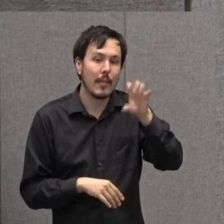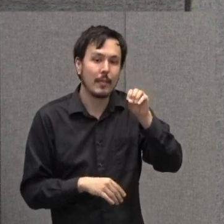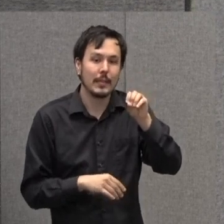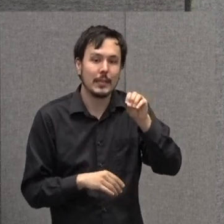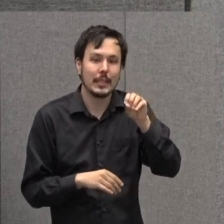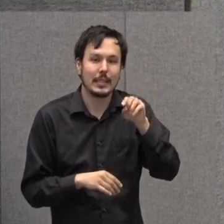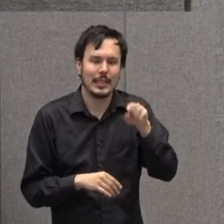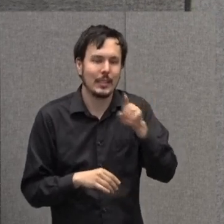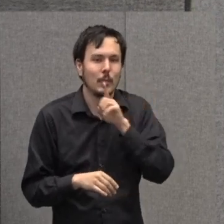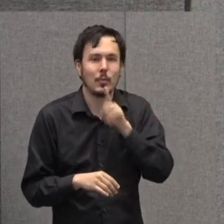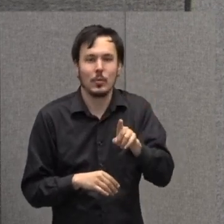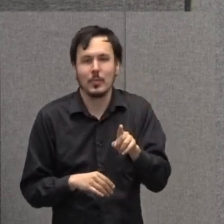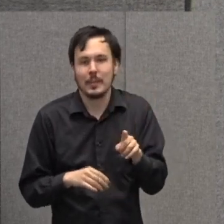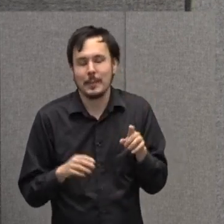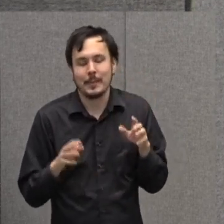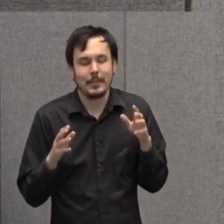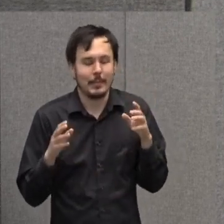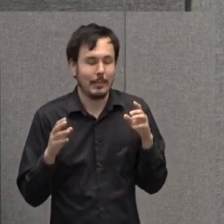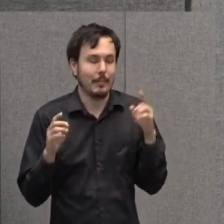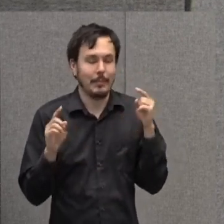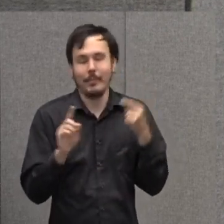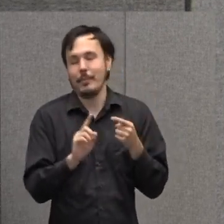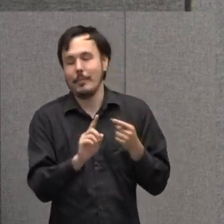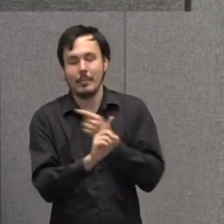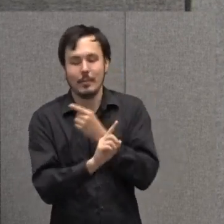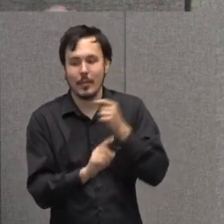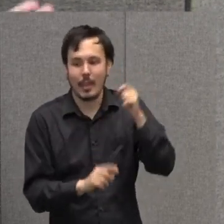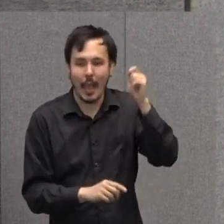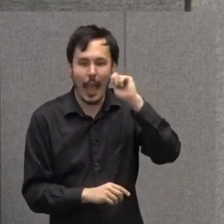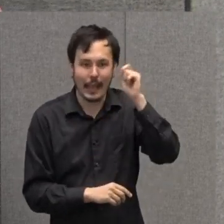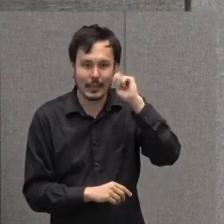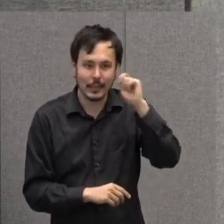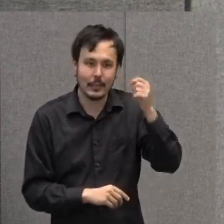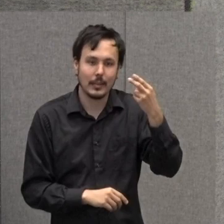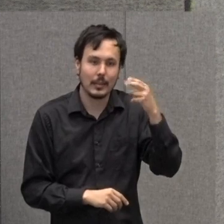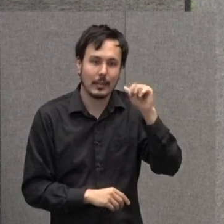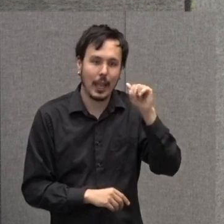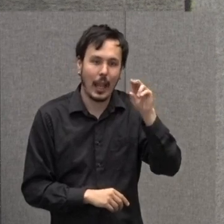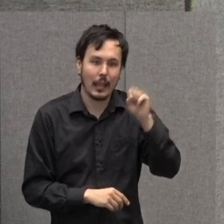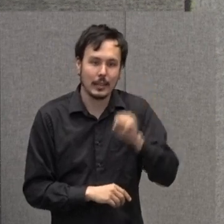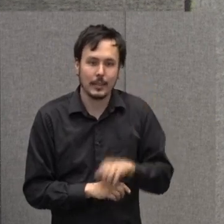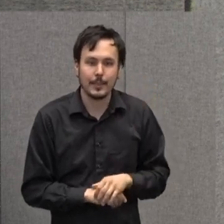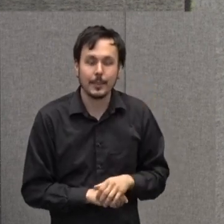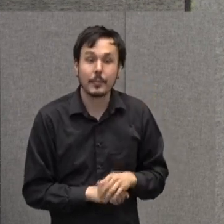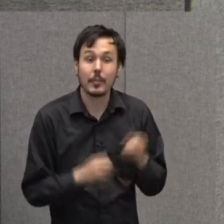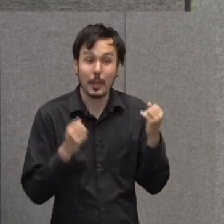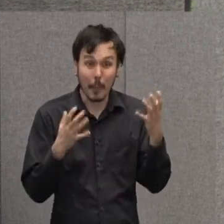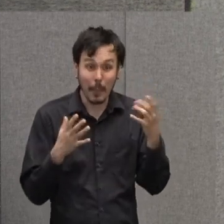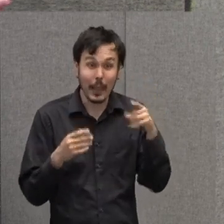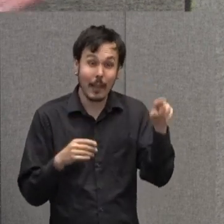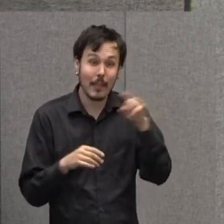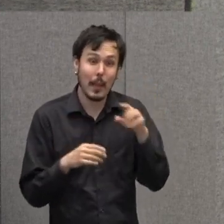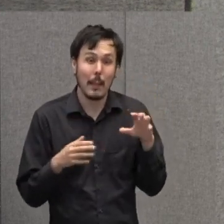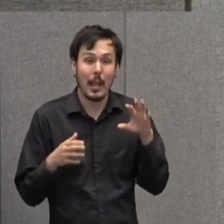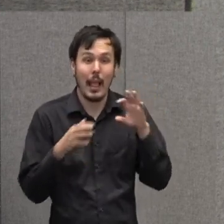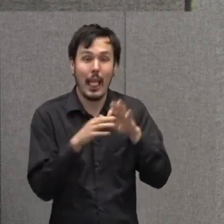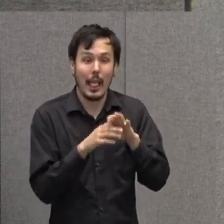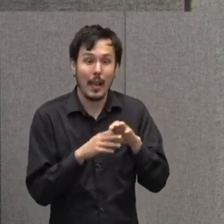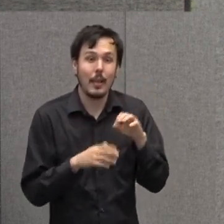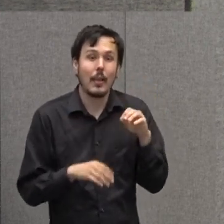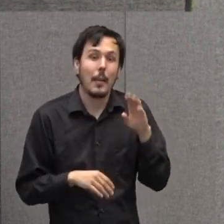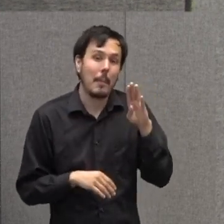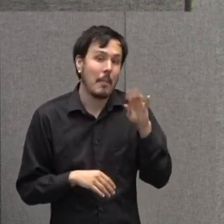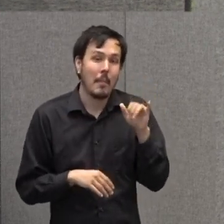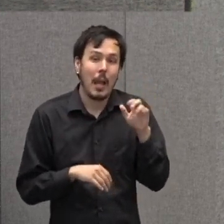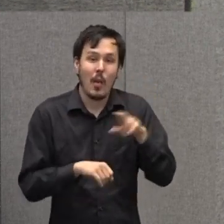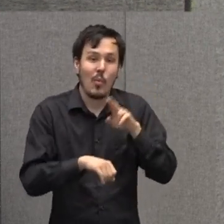of these absolutely crazy hats. And many of them were held together with just